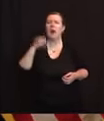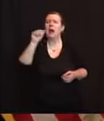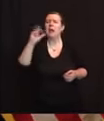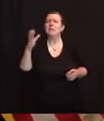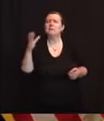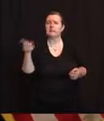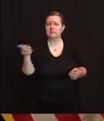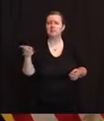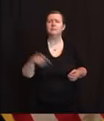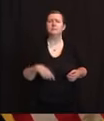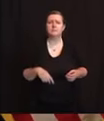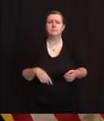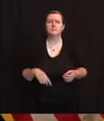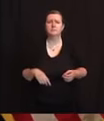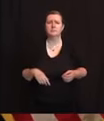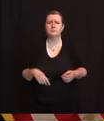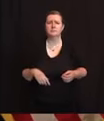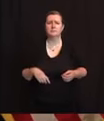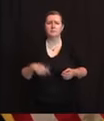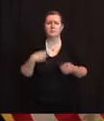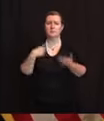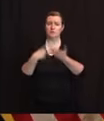questions. We know who you are.